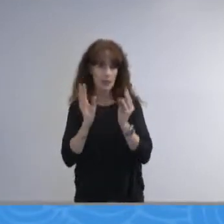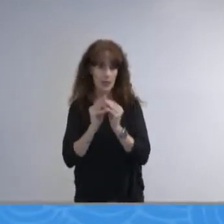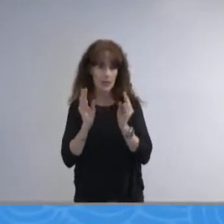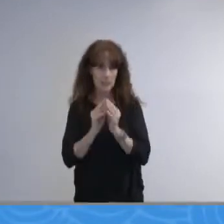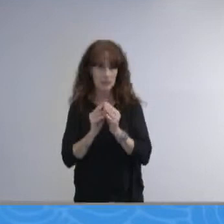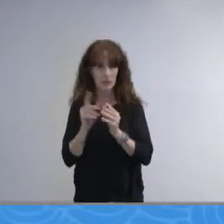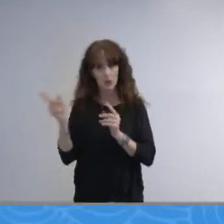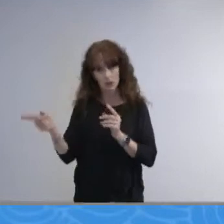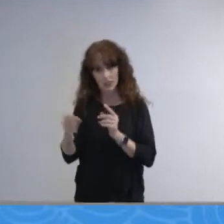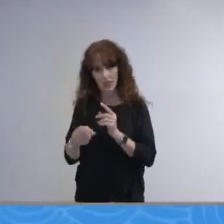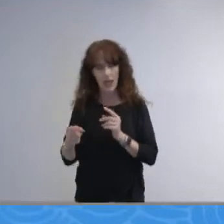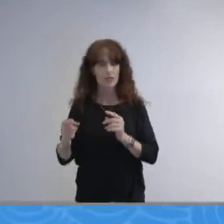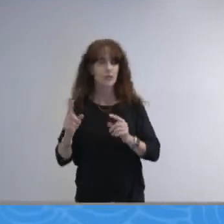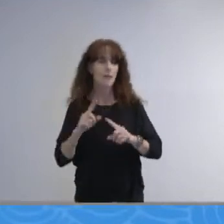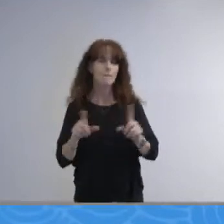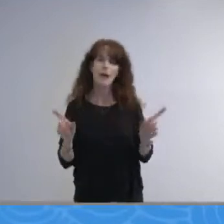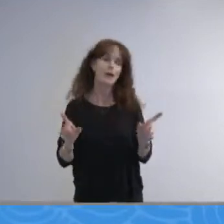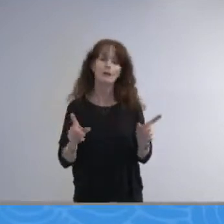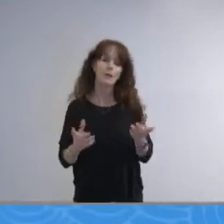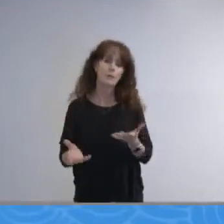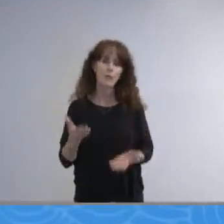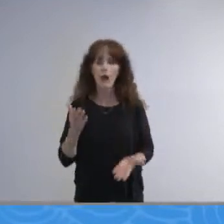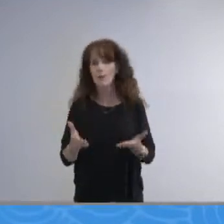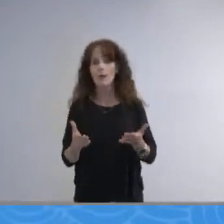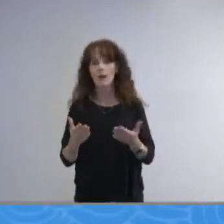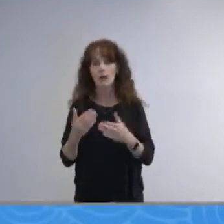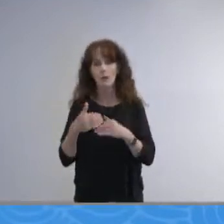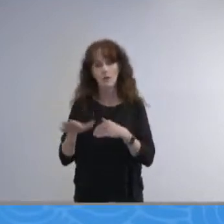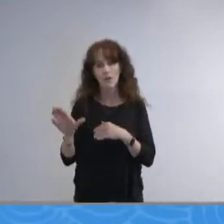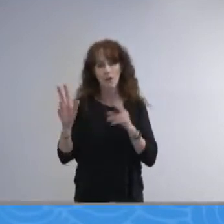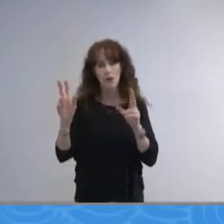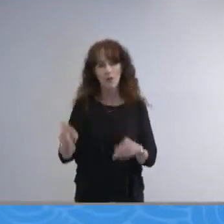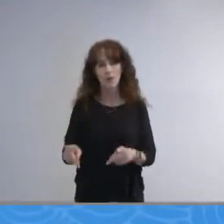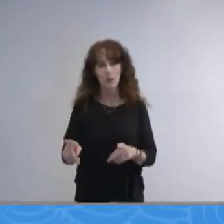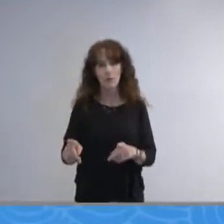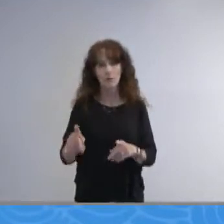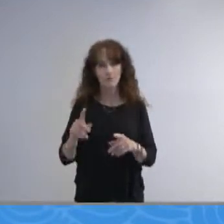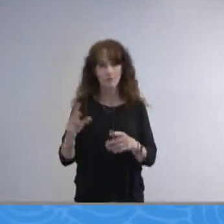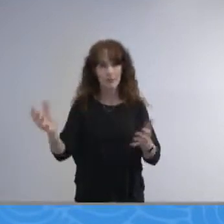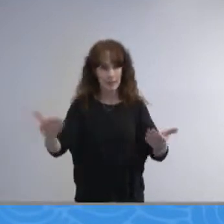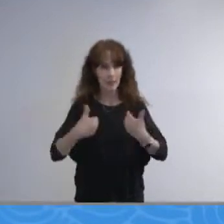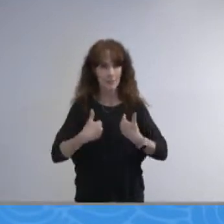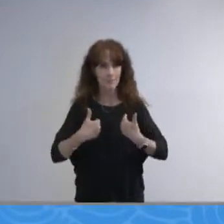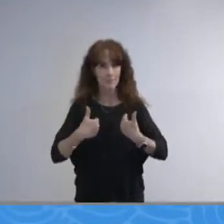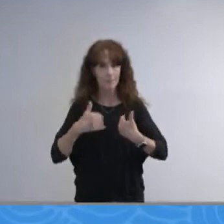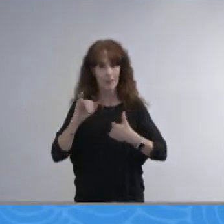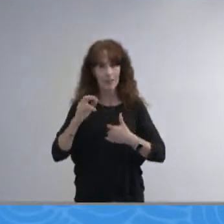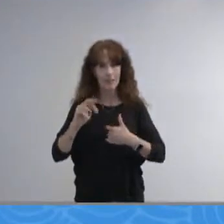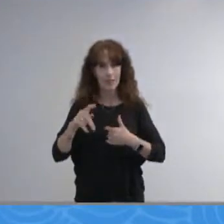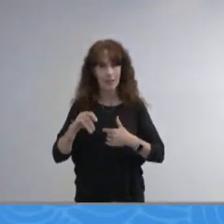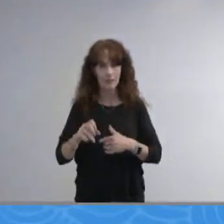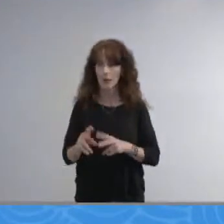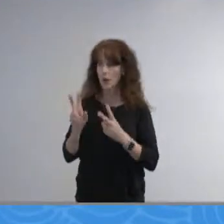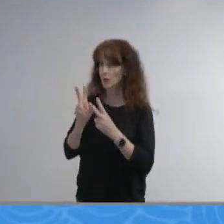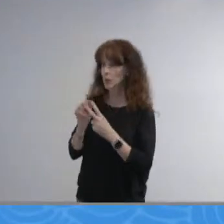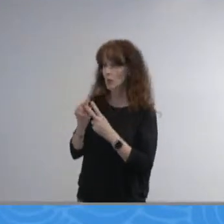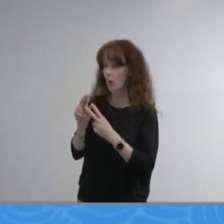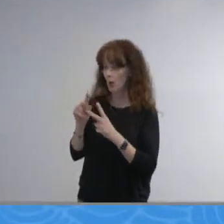on the meetings, but I would probably refer that person to intake. Okay. 2 more questions